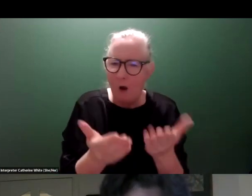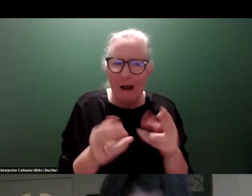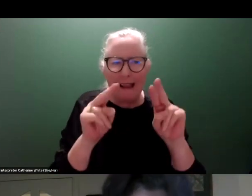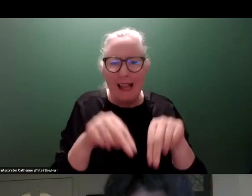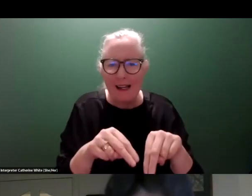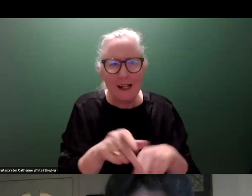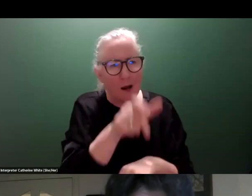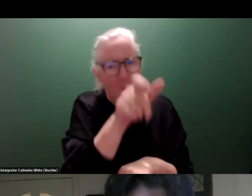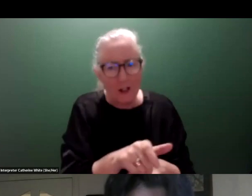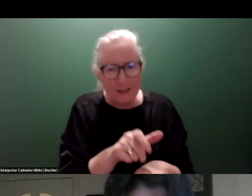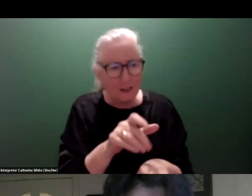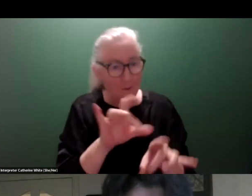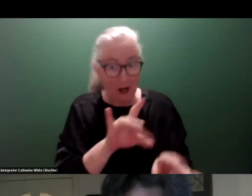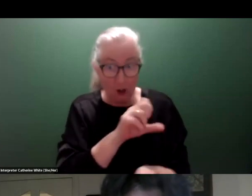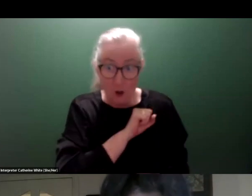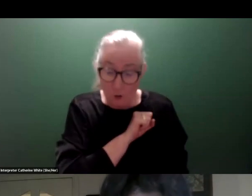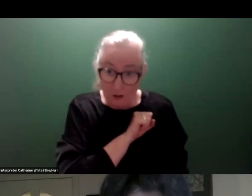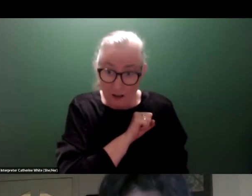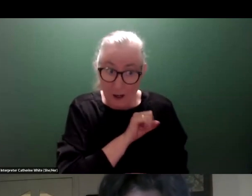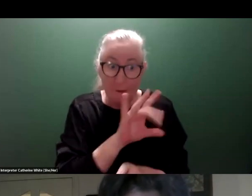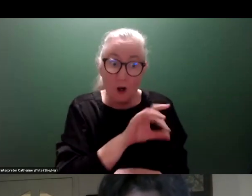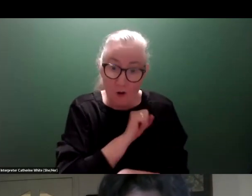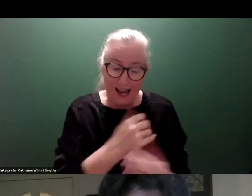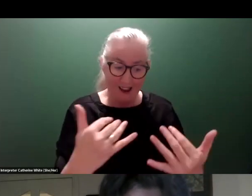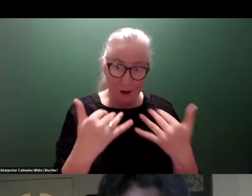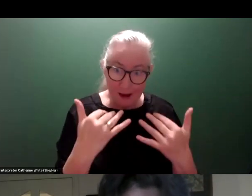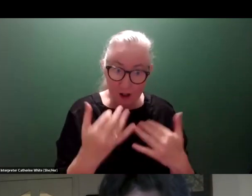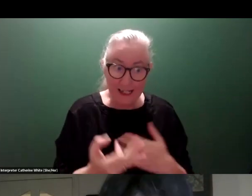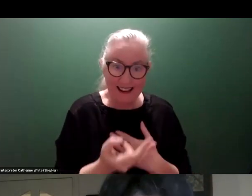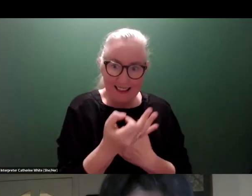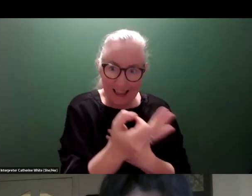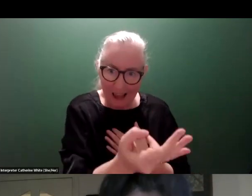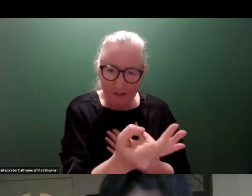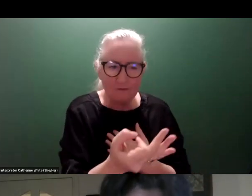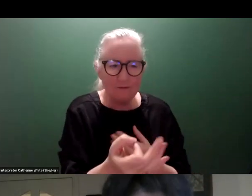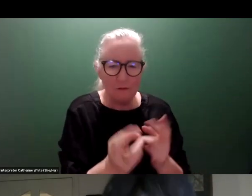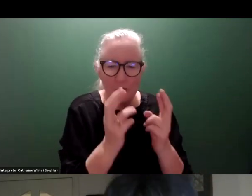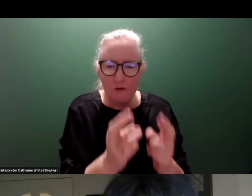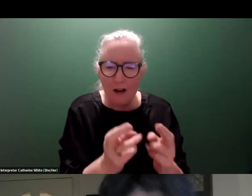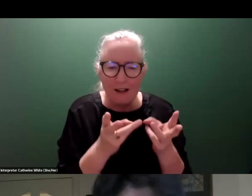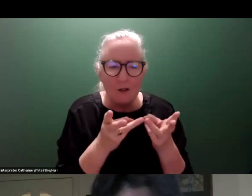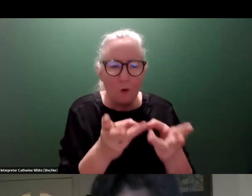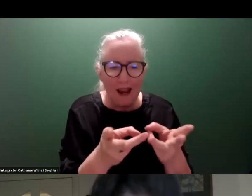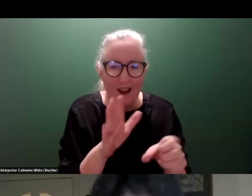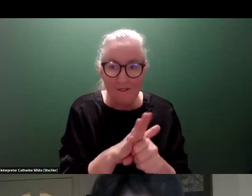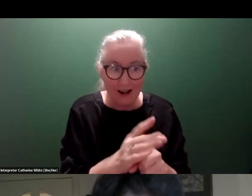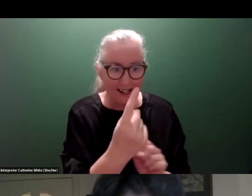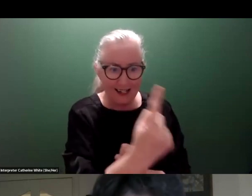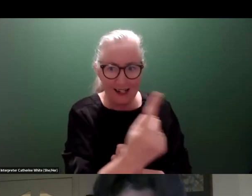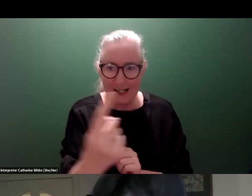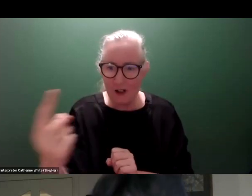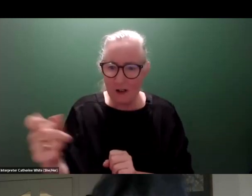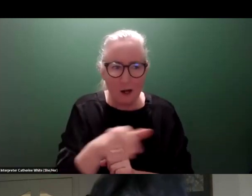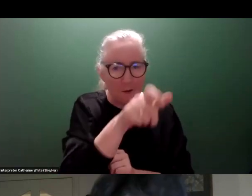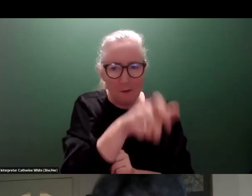can ensure that information is given in an appropriate way for the individual